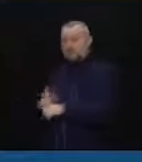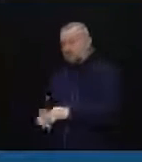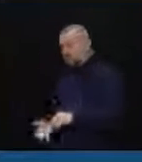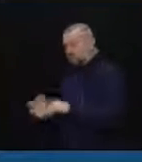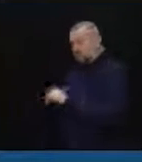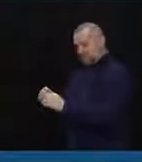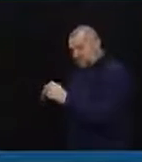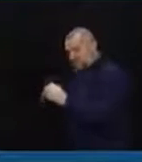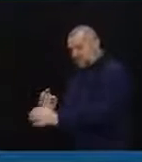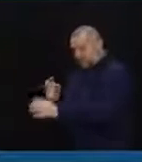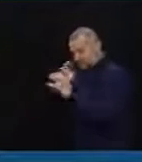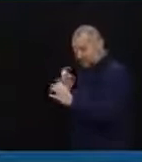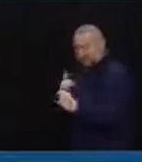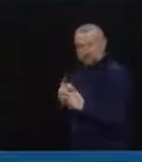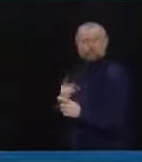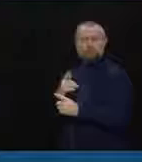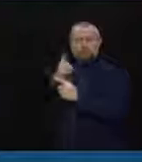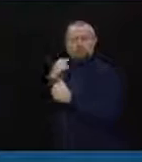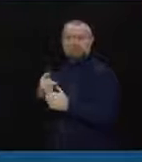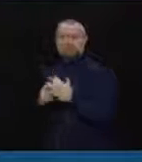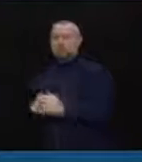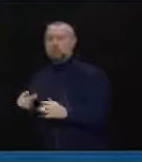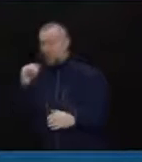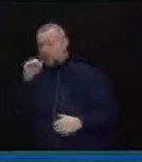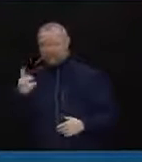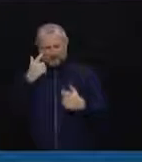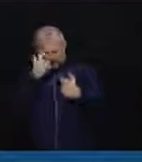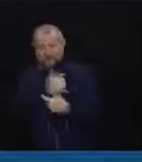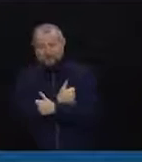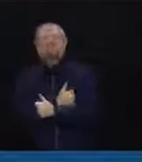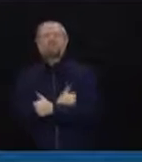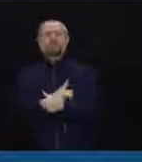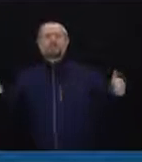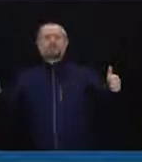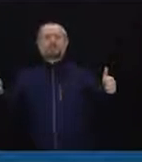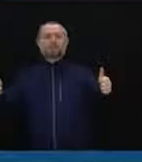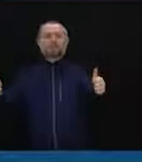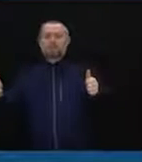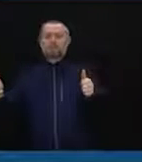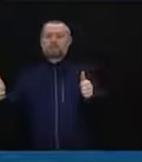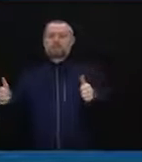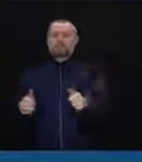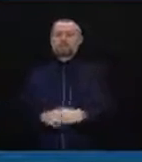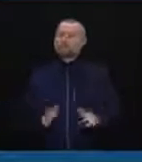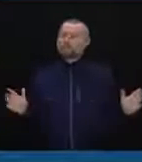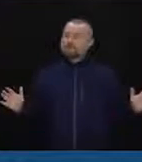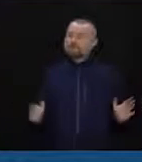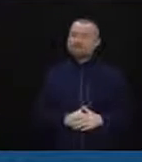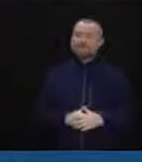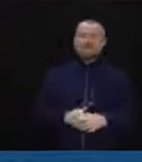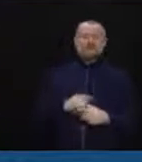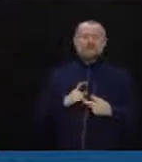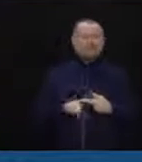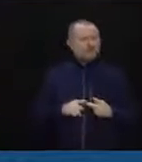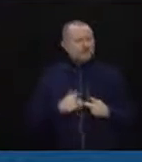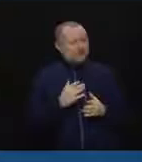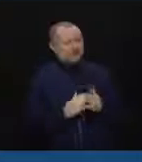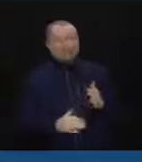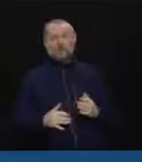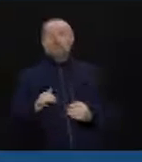tomorrow, are at liberty to do so. So they know that. Second part of your question, I got to write the lawsuit. Oh, the lawsuit.